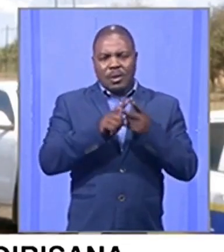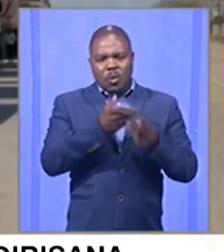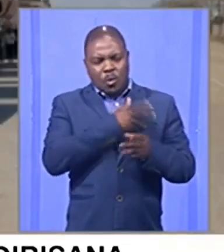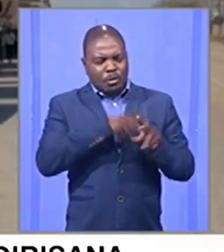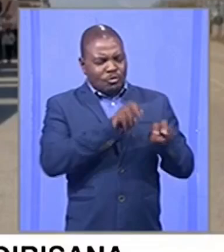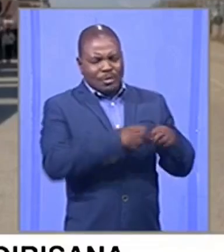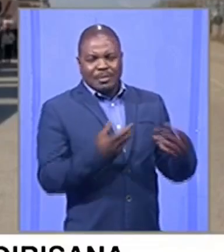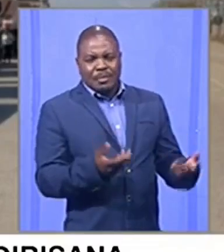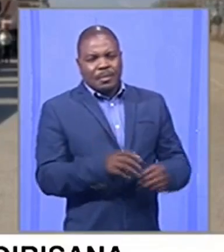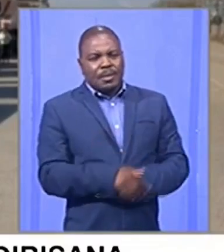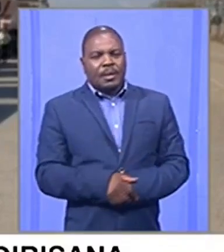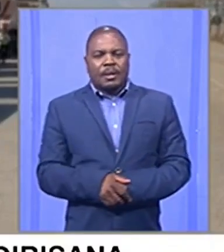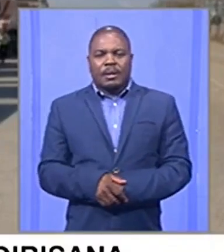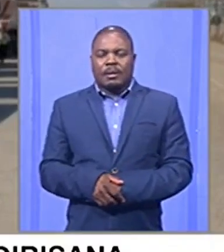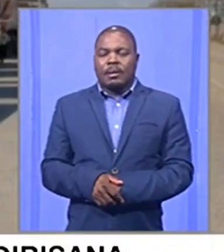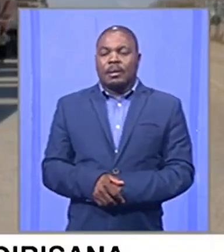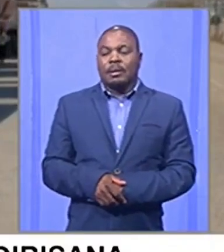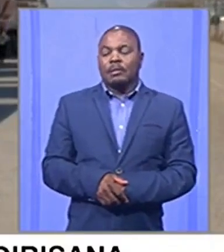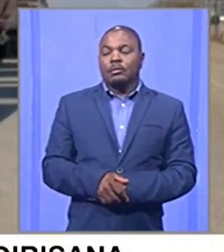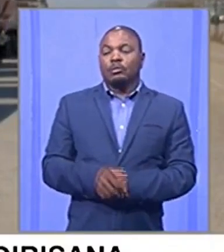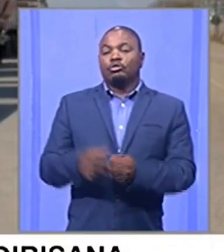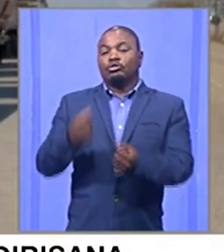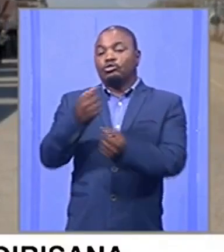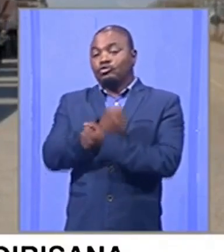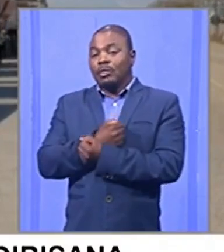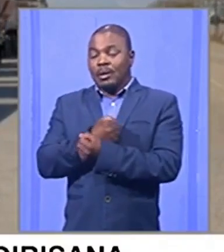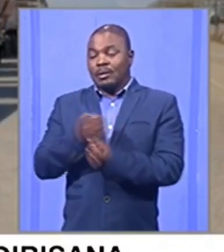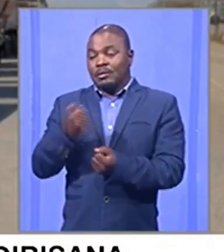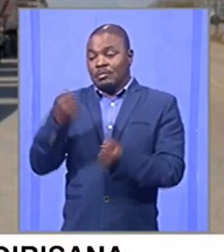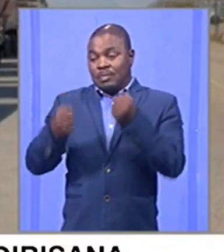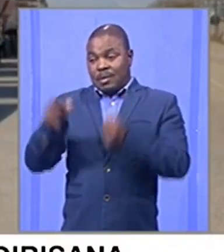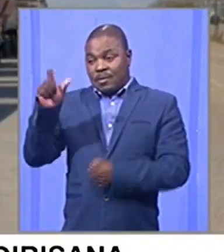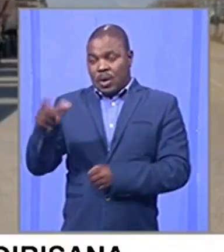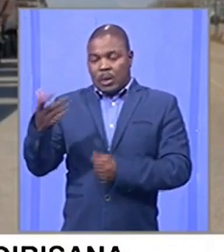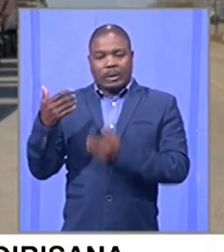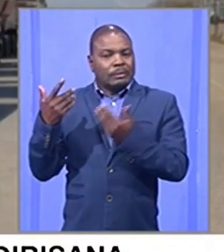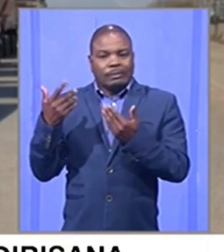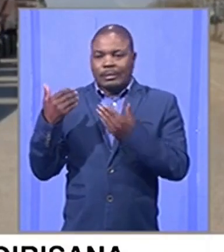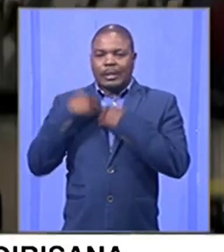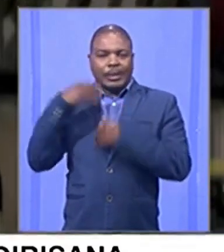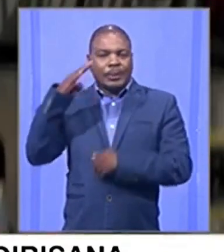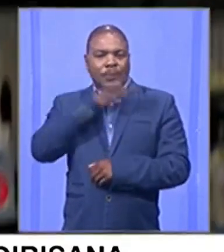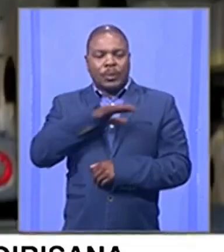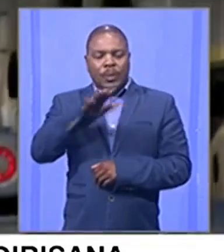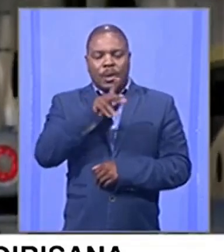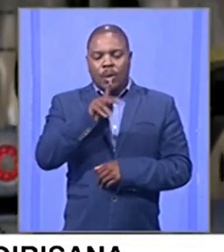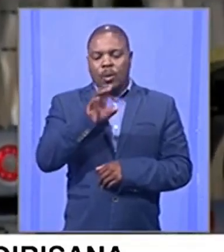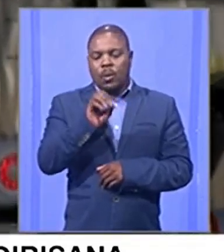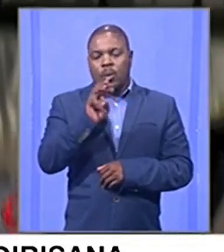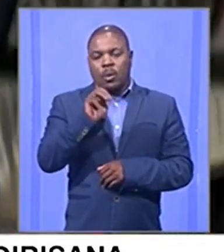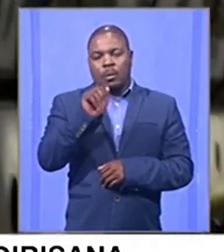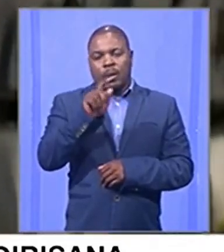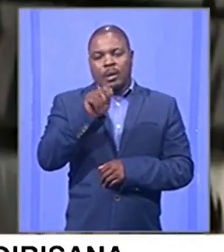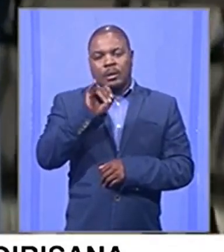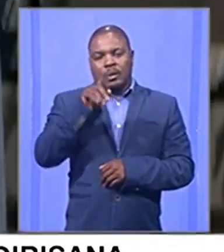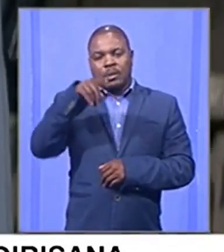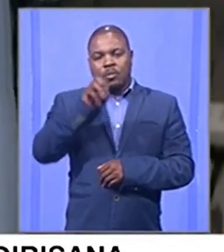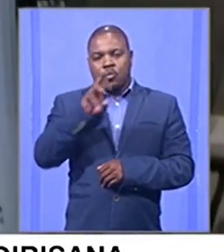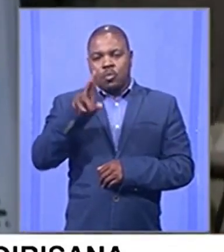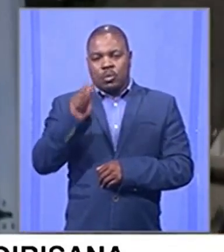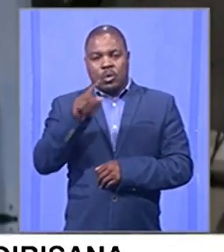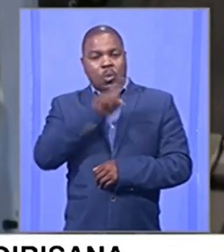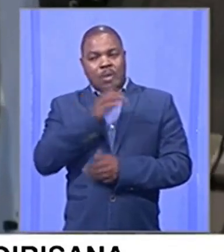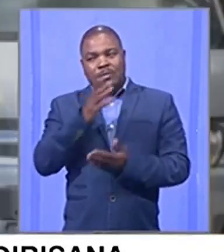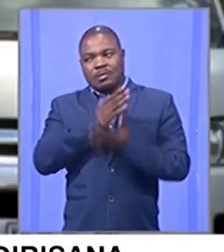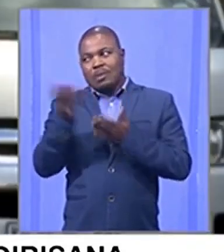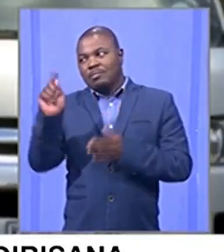everything. Bakgweetsi ba dilori ga ba tlhole ba ikutlwa ba sireletsegile go ka fetsa bosigo kwa Komati Port go begwa fa ba bangwe ba bona ba ne ba gapilwe